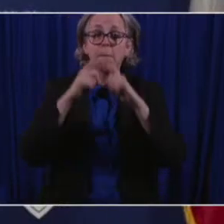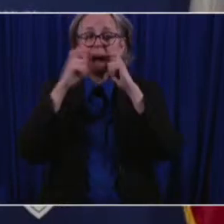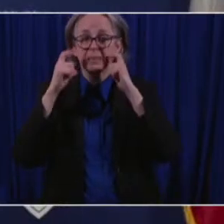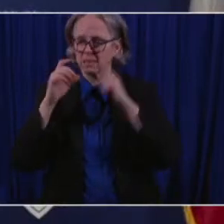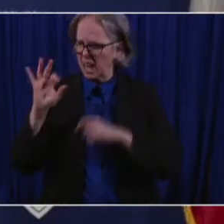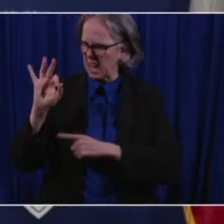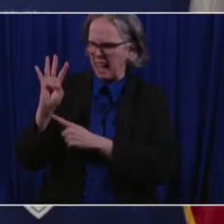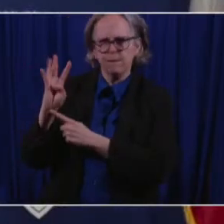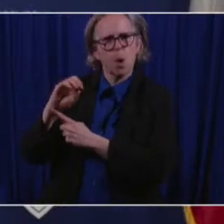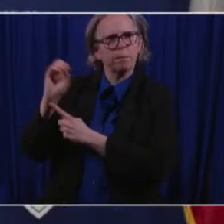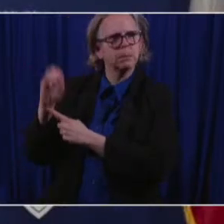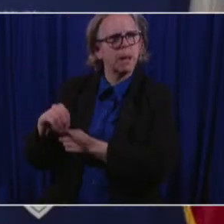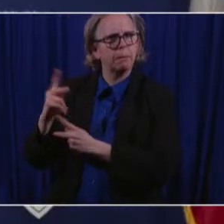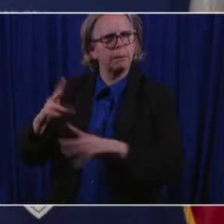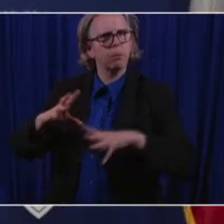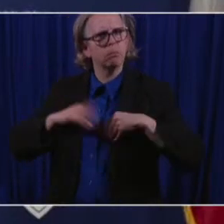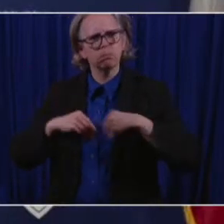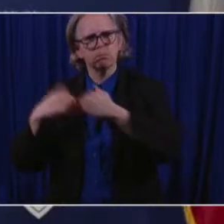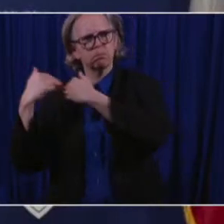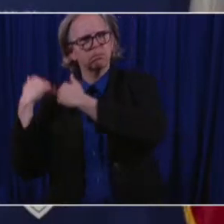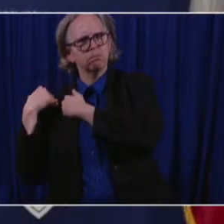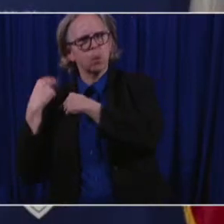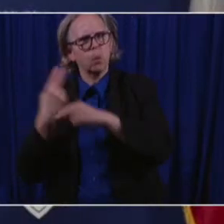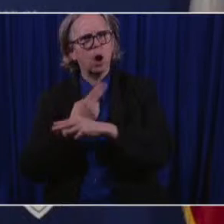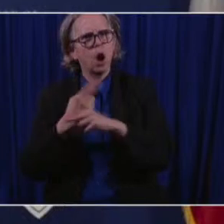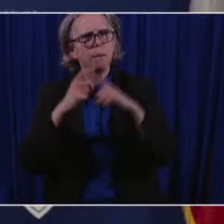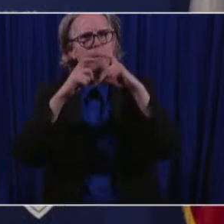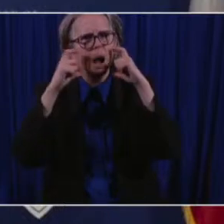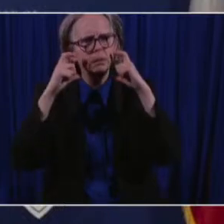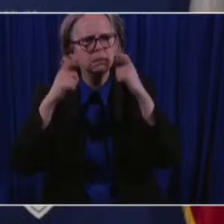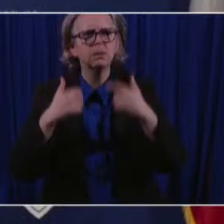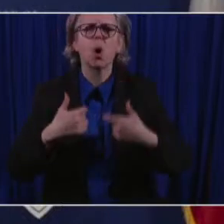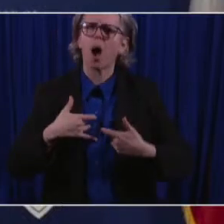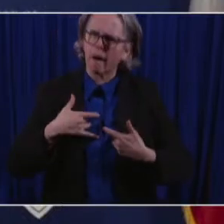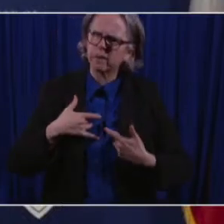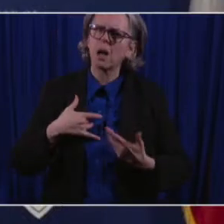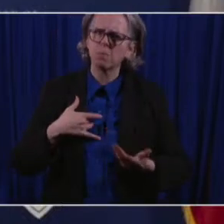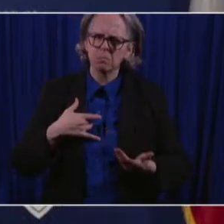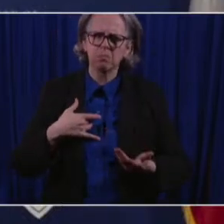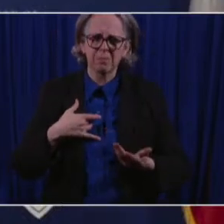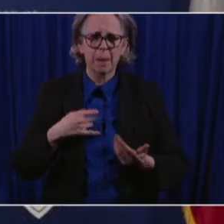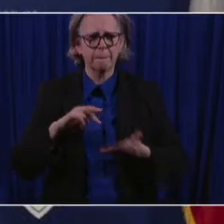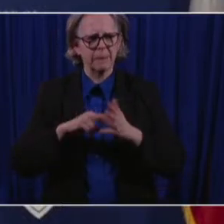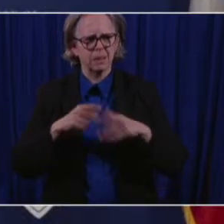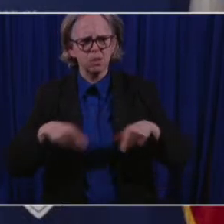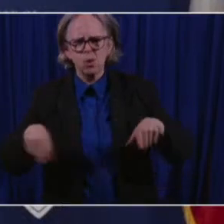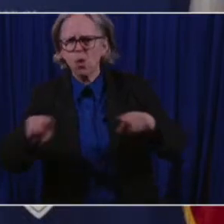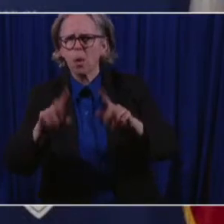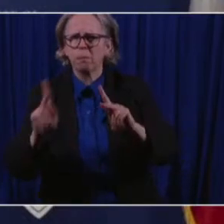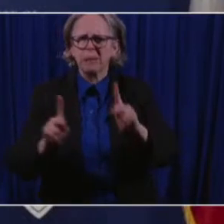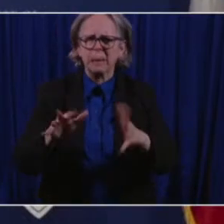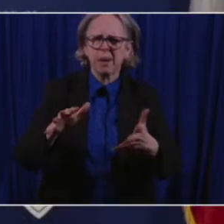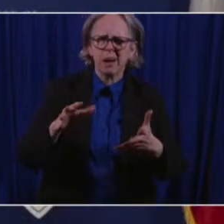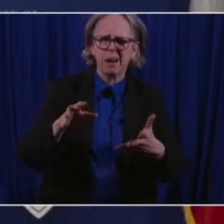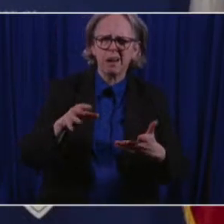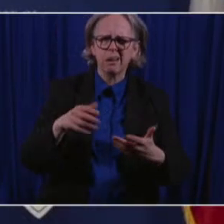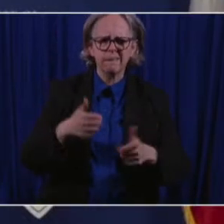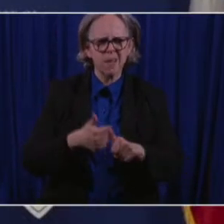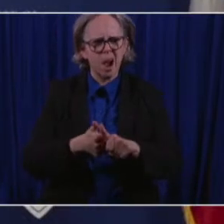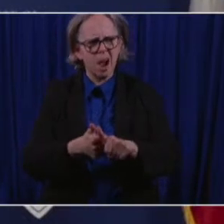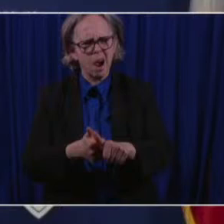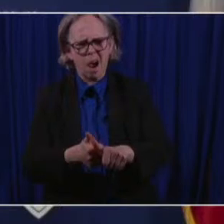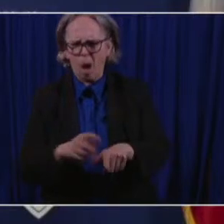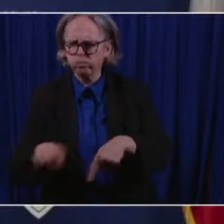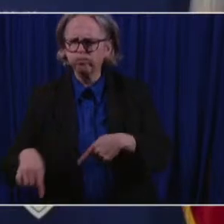in retail establishments in Ohio. Ohioans have done a phenomenal job for a number of months. That